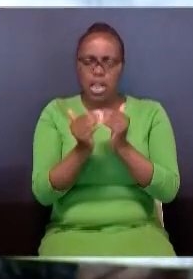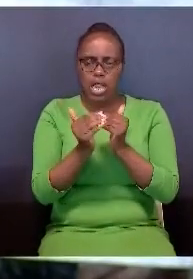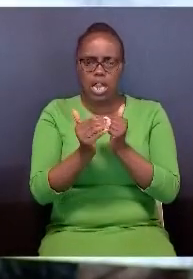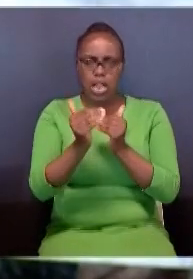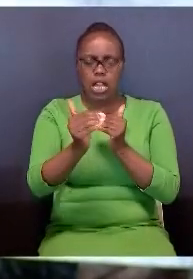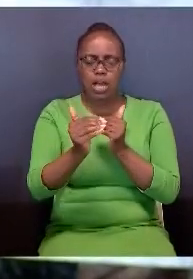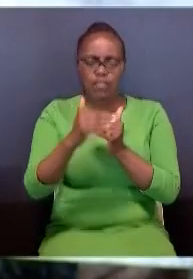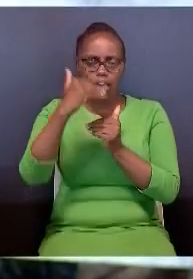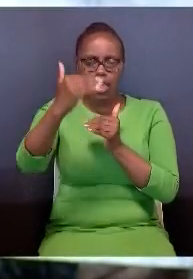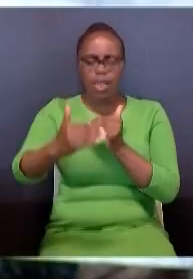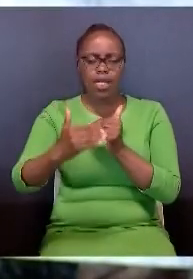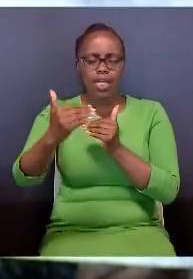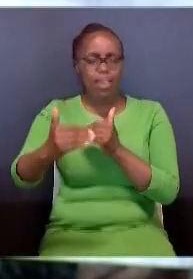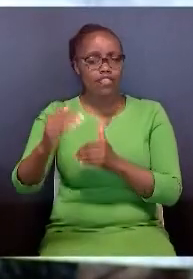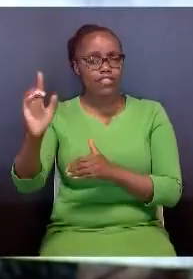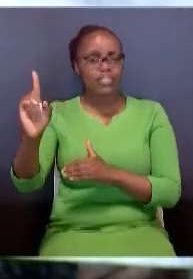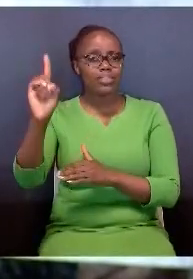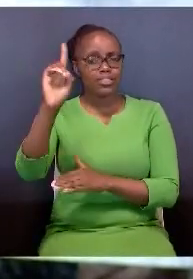every day.